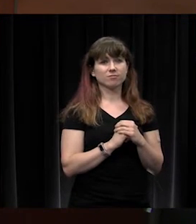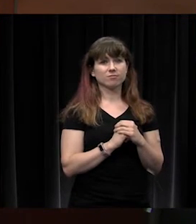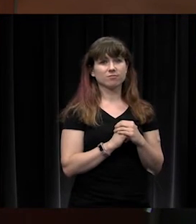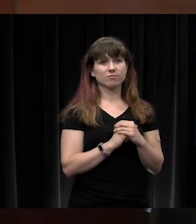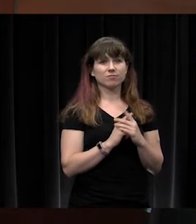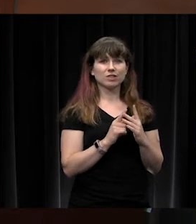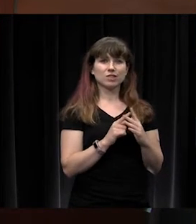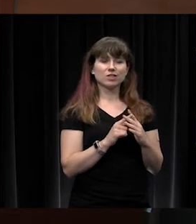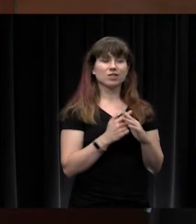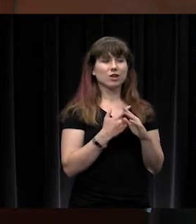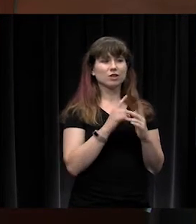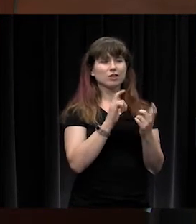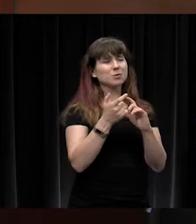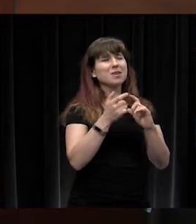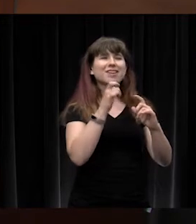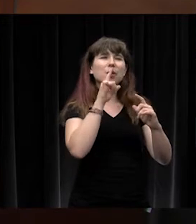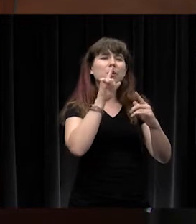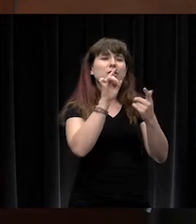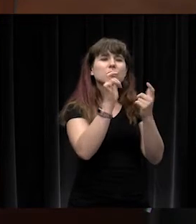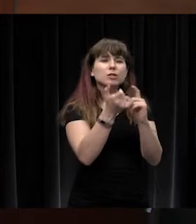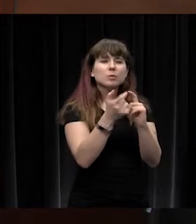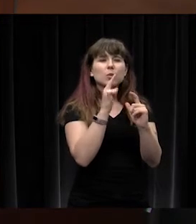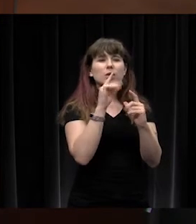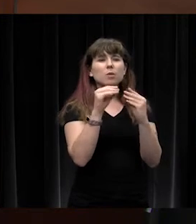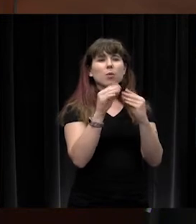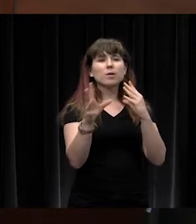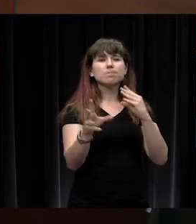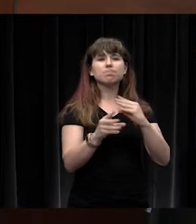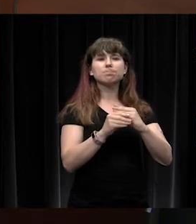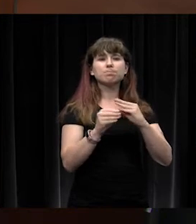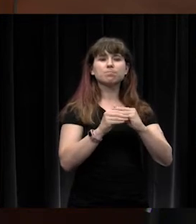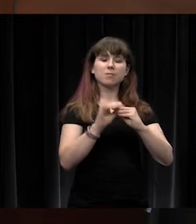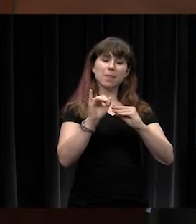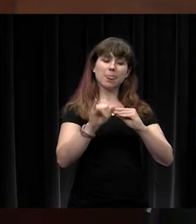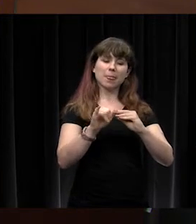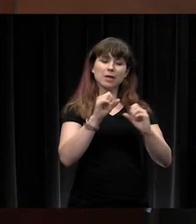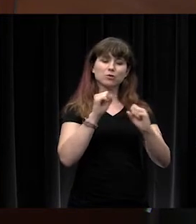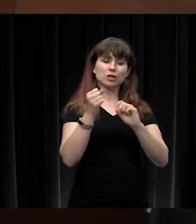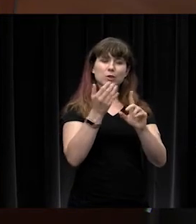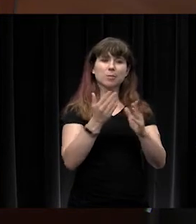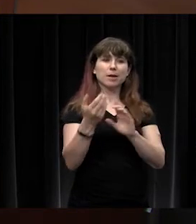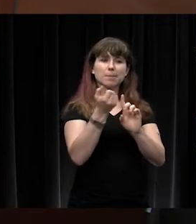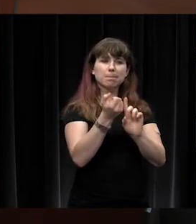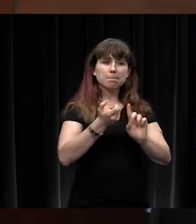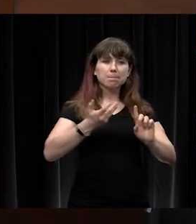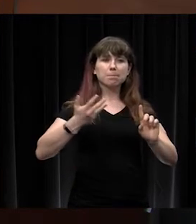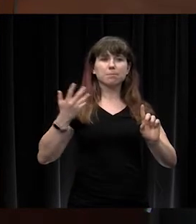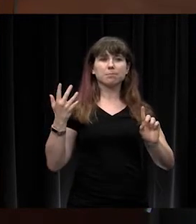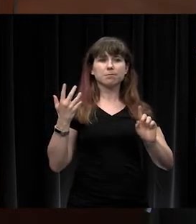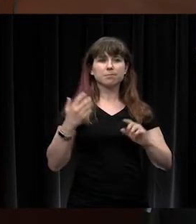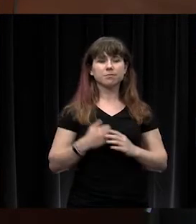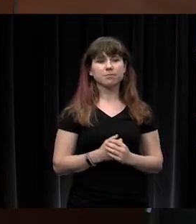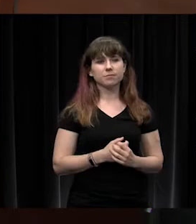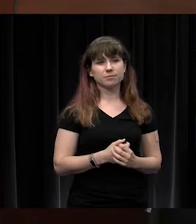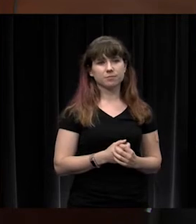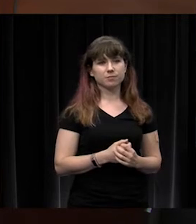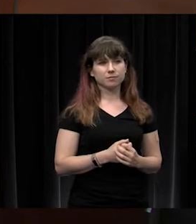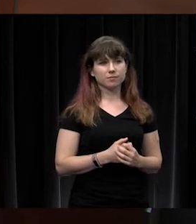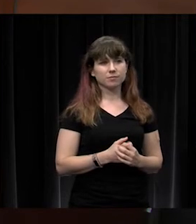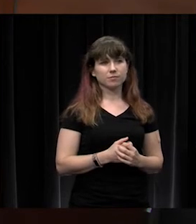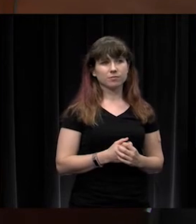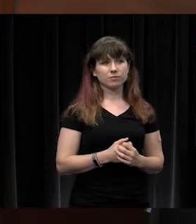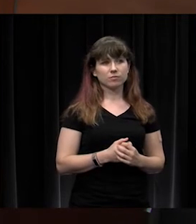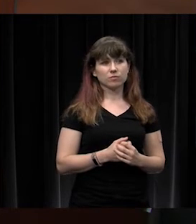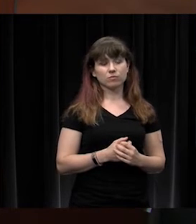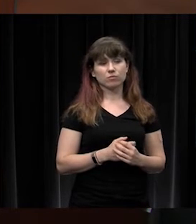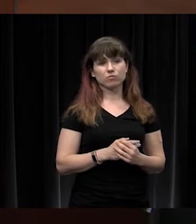a change, or not necessarily a change, but just adding on to and stretching out what the strategic plan of the district is going to be. With this,